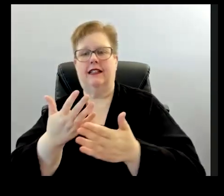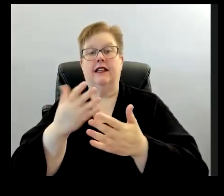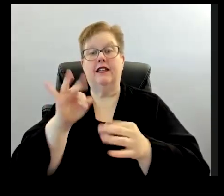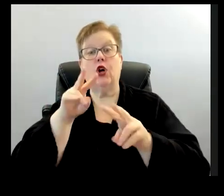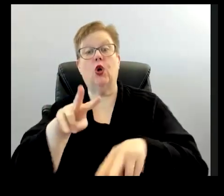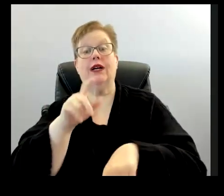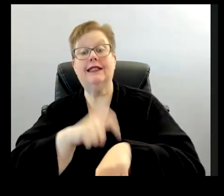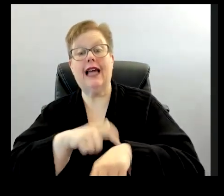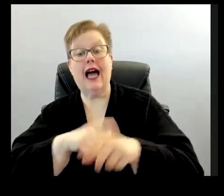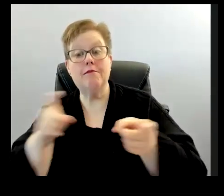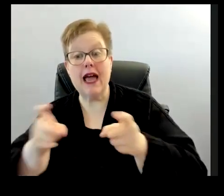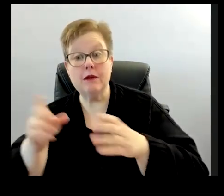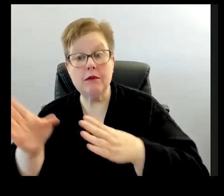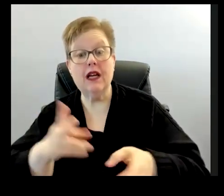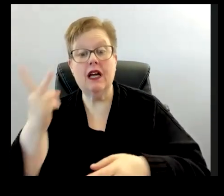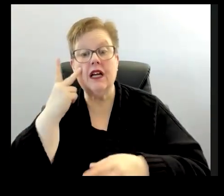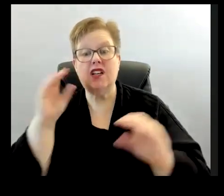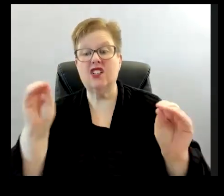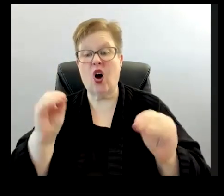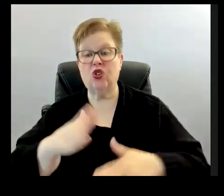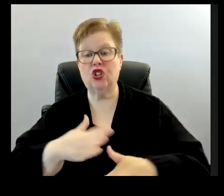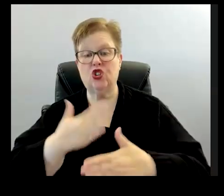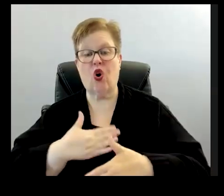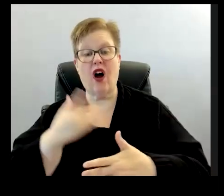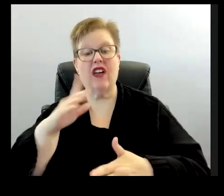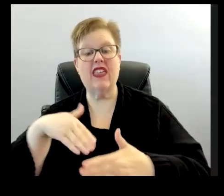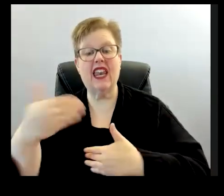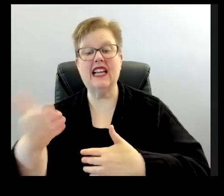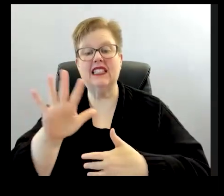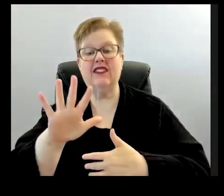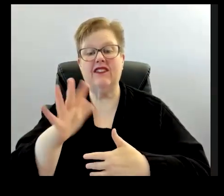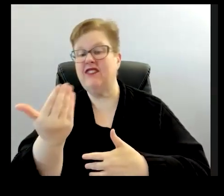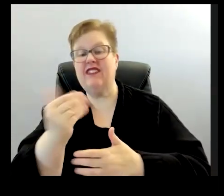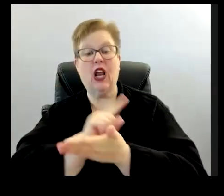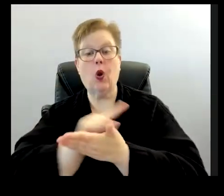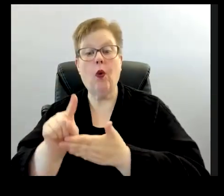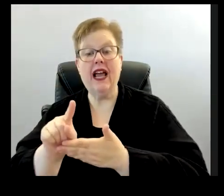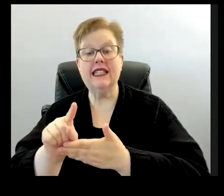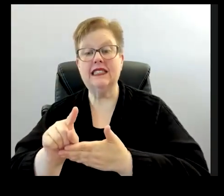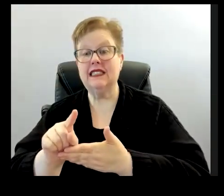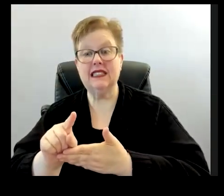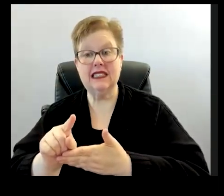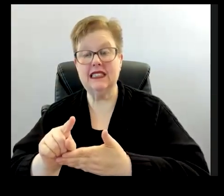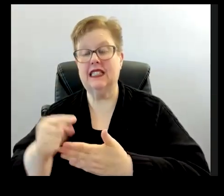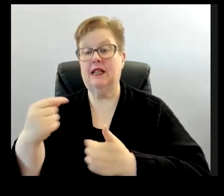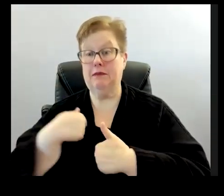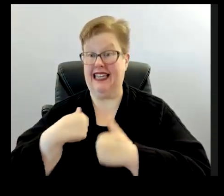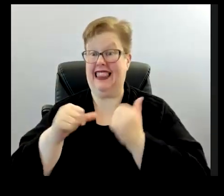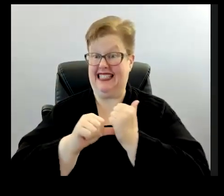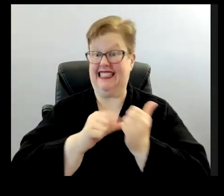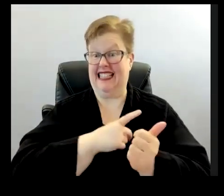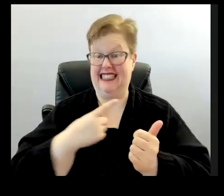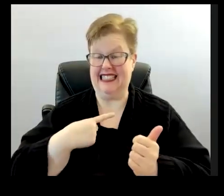time management plans and you see that there is no joy whatsoever for the next 15 weeks, this is me and Assistant Dean asking you to